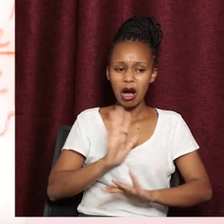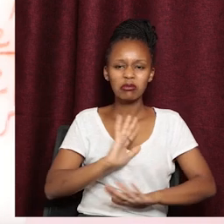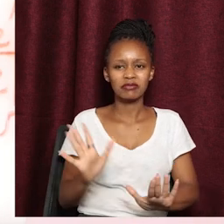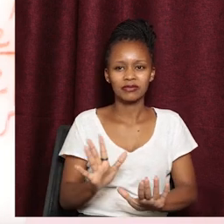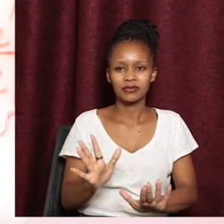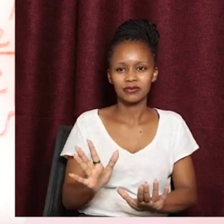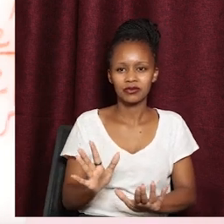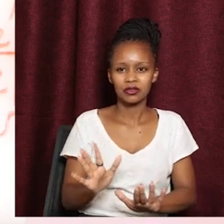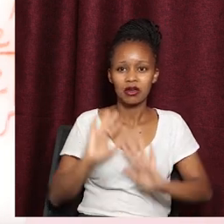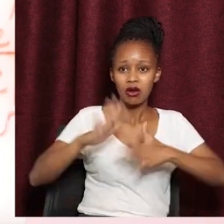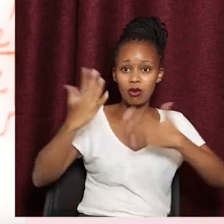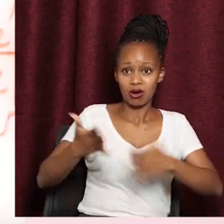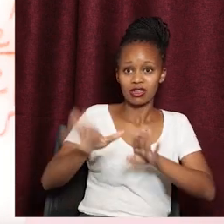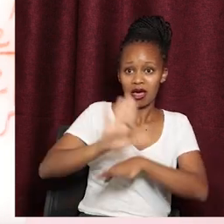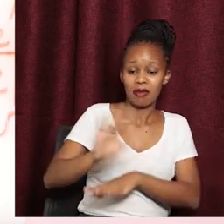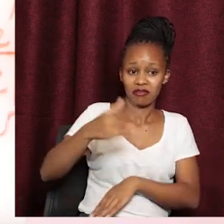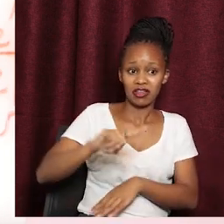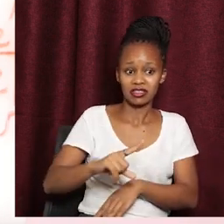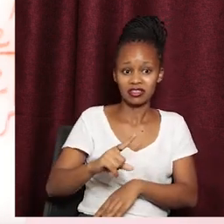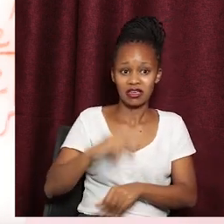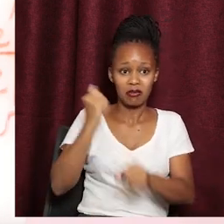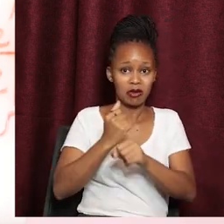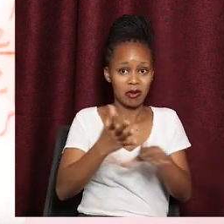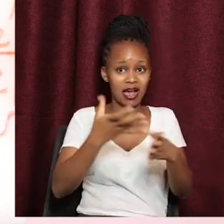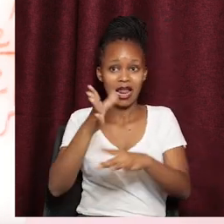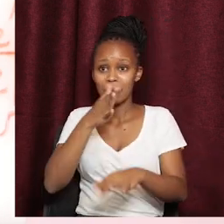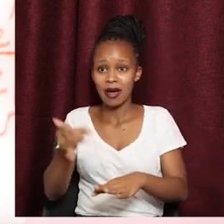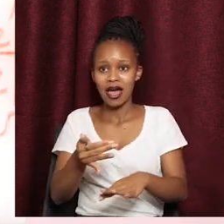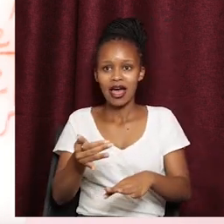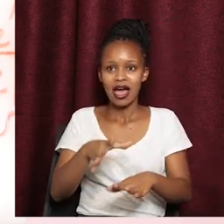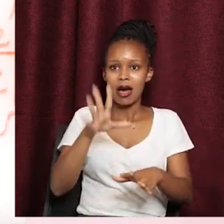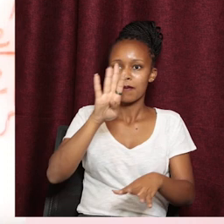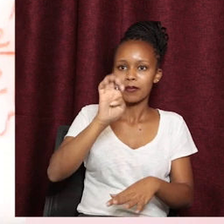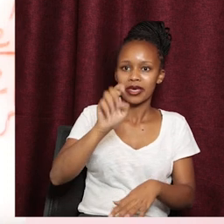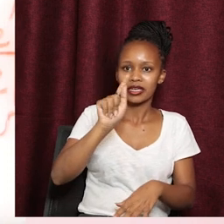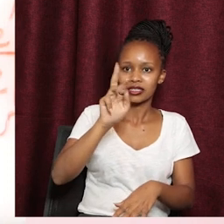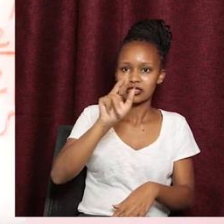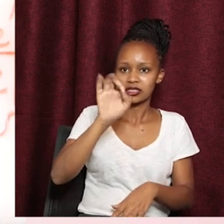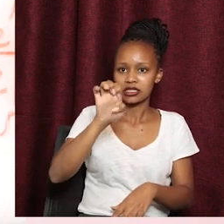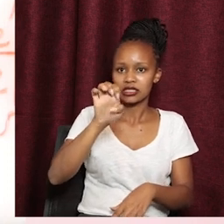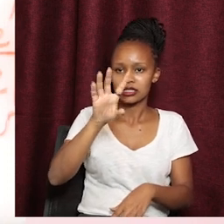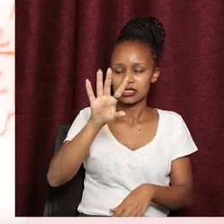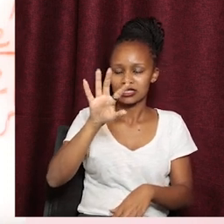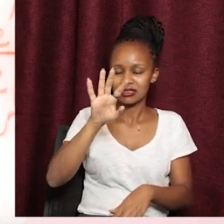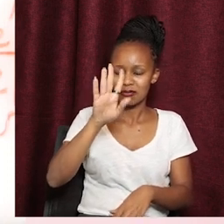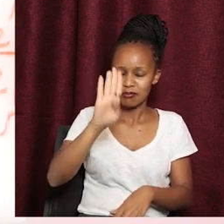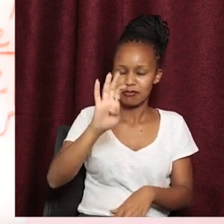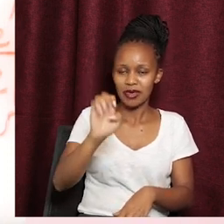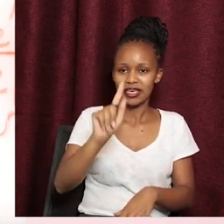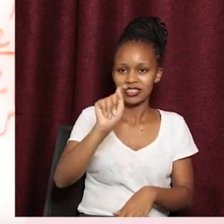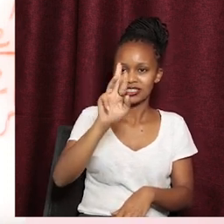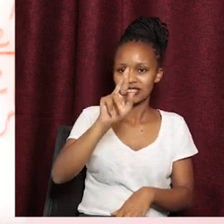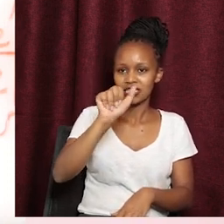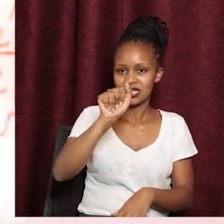is above will not be taken away by the betrayal, as we did here on Friday. What is